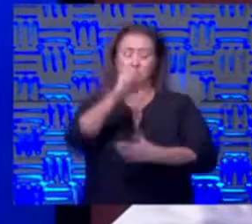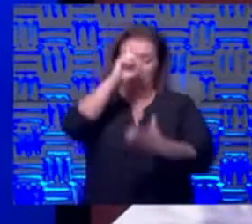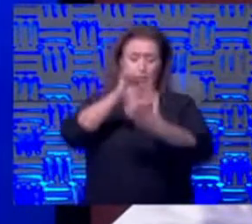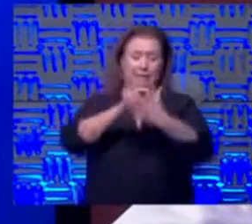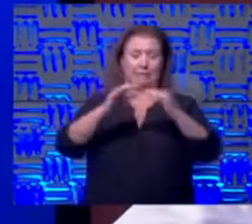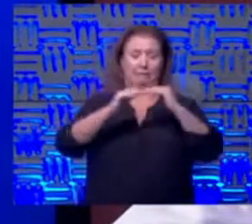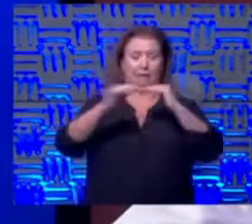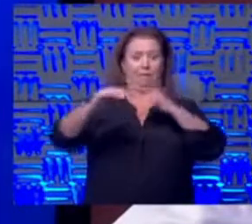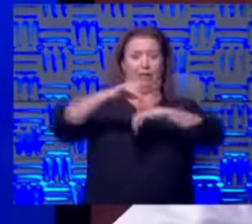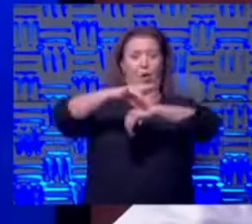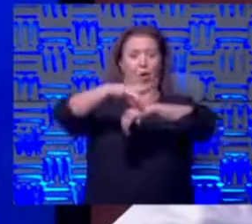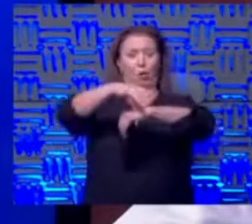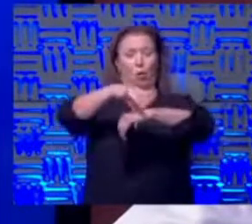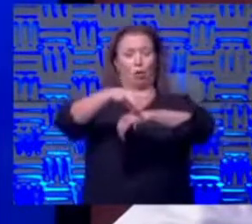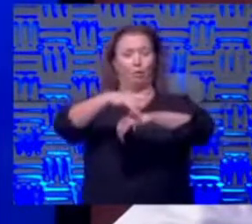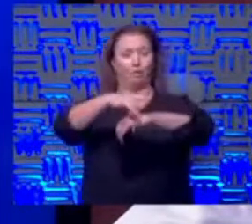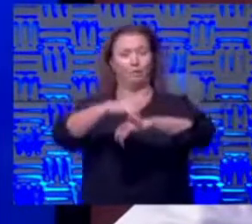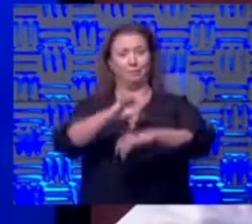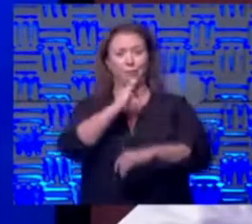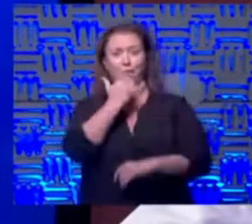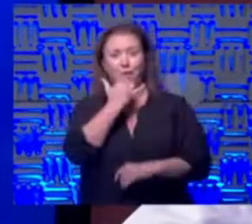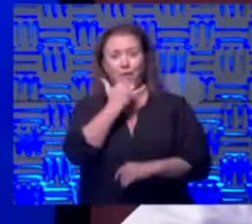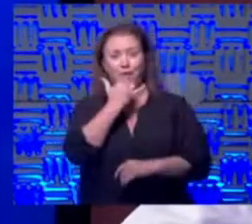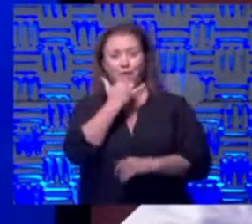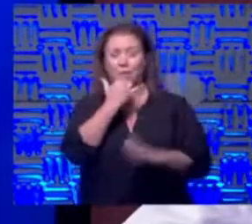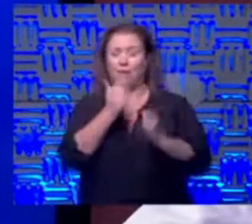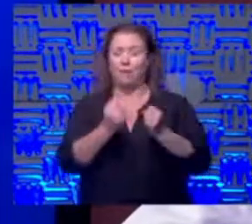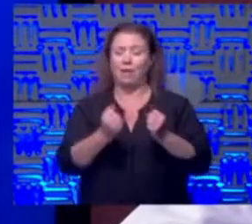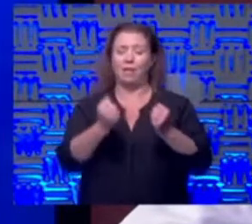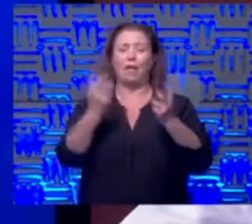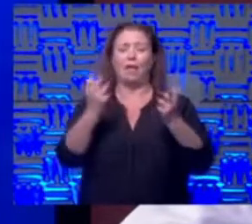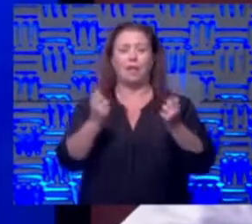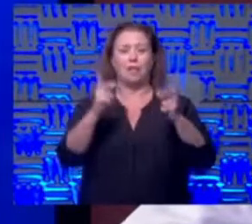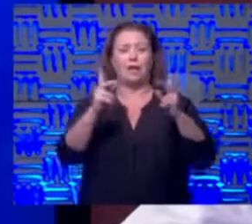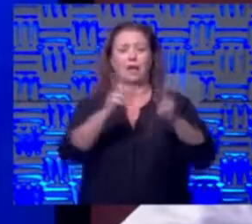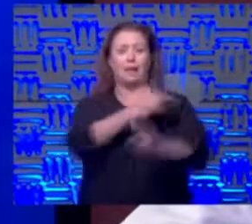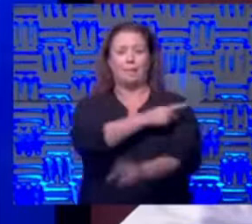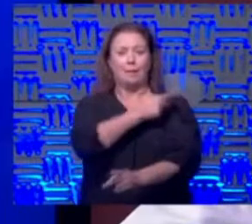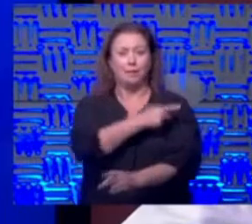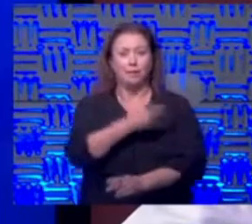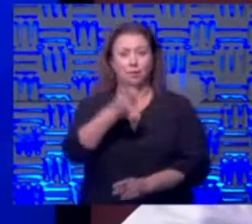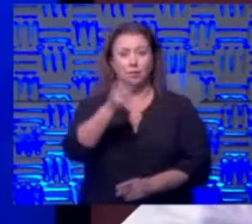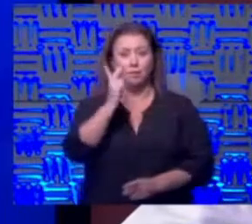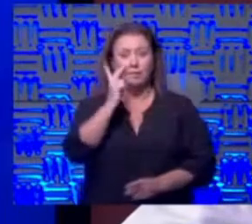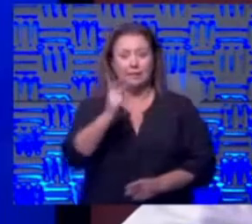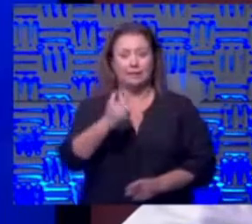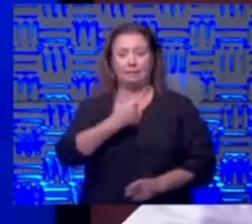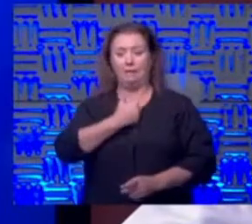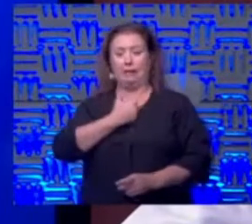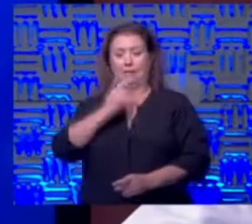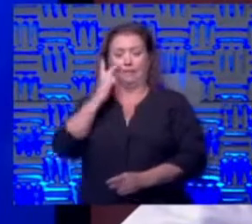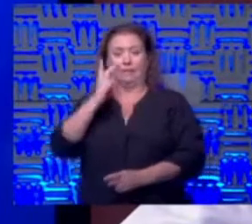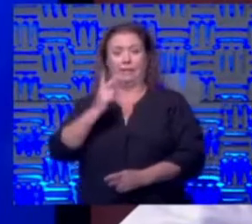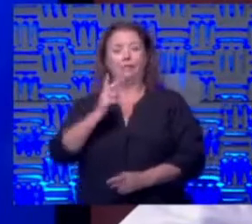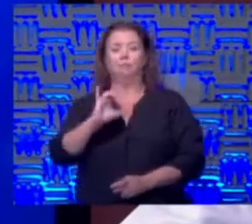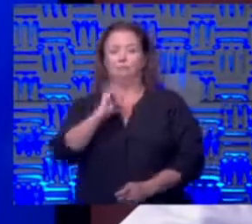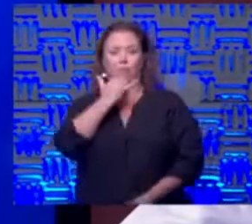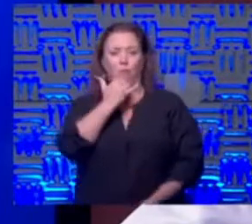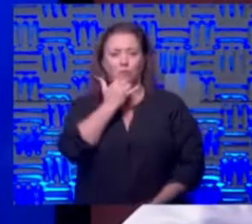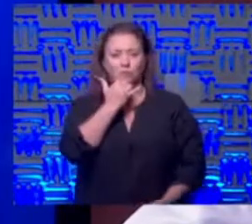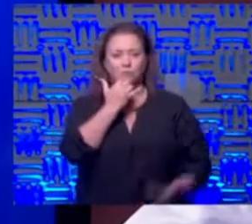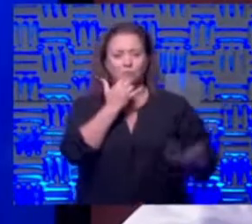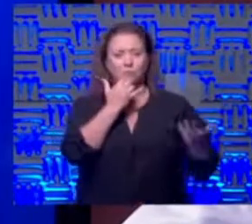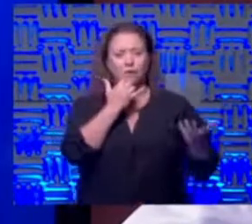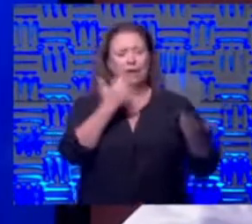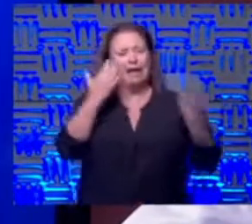Yeah. You are just wrong. And we got a whole lot of patients that you've seen, I've seen, that will agree with just how wrong you are.